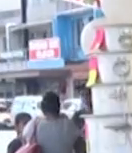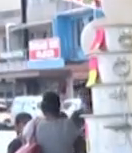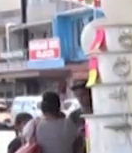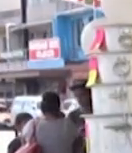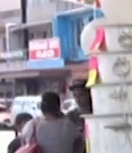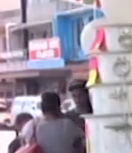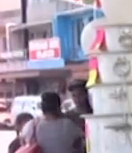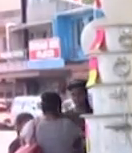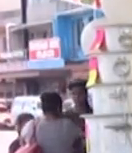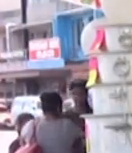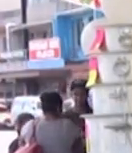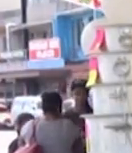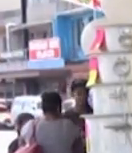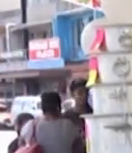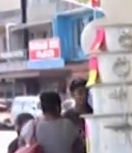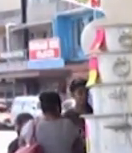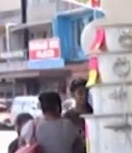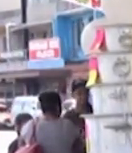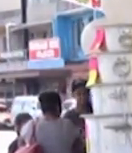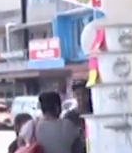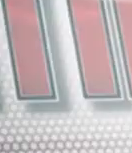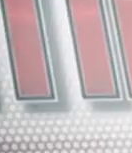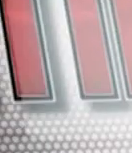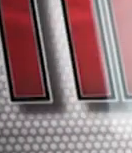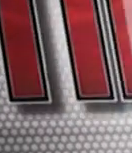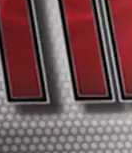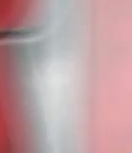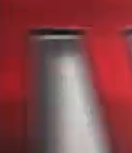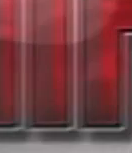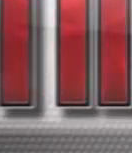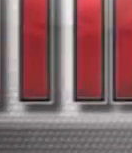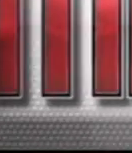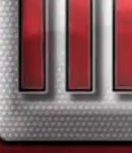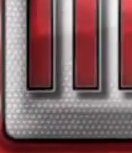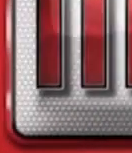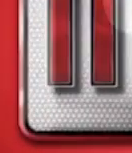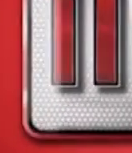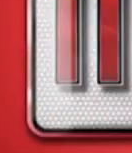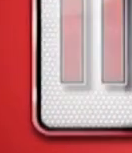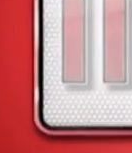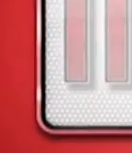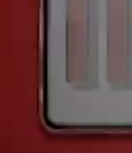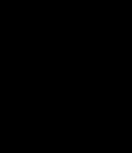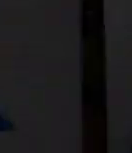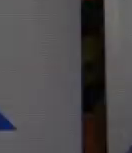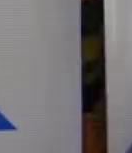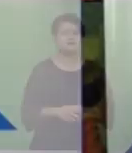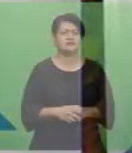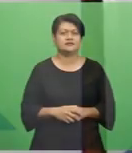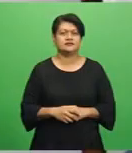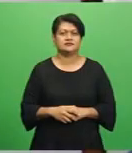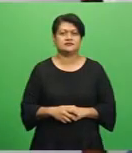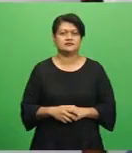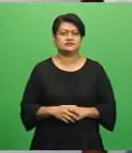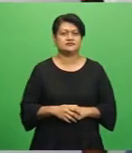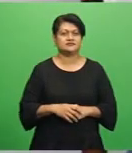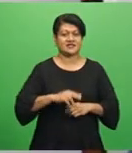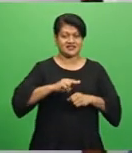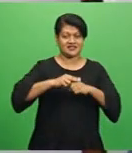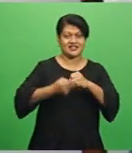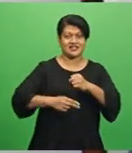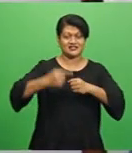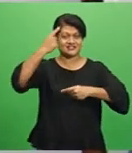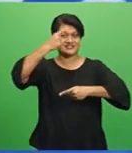and I'm from Karavi. And Mirchi FM, it's hot. Mirchi FM, it's hot. In the